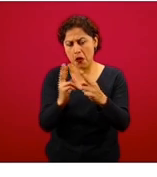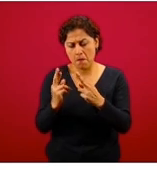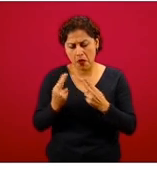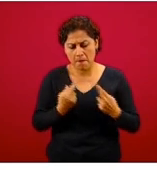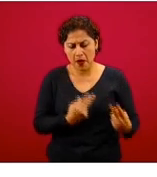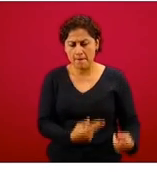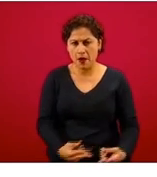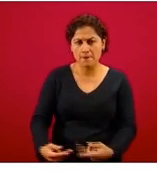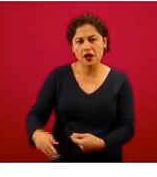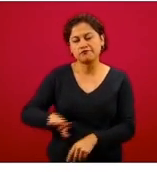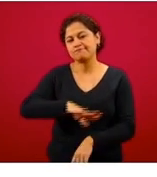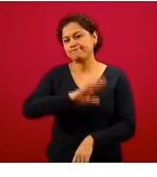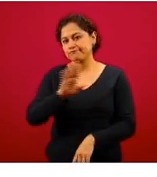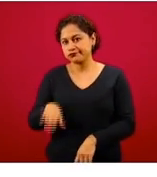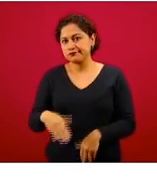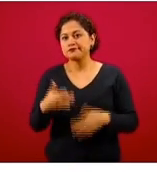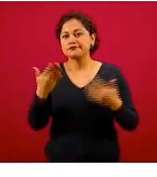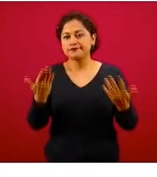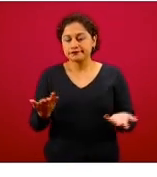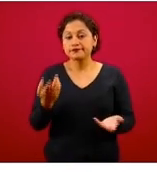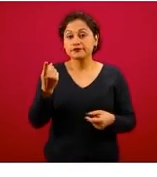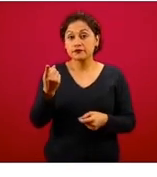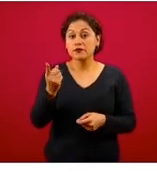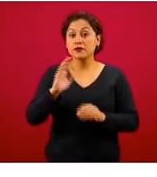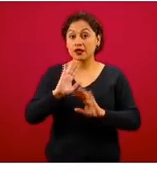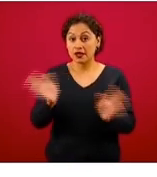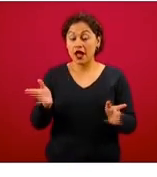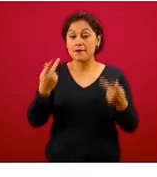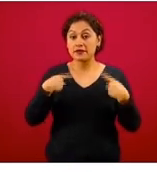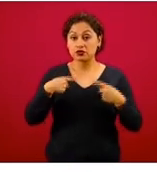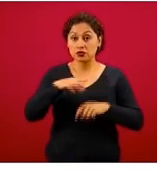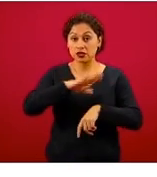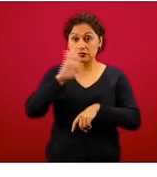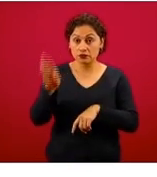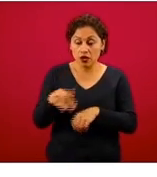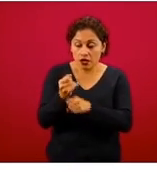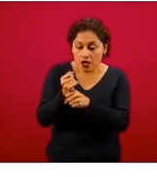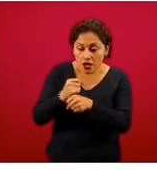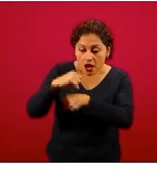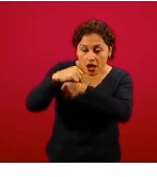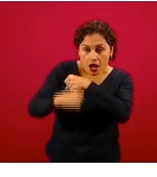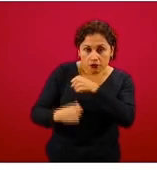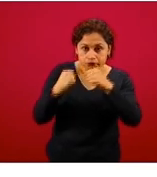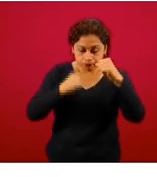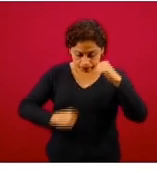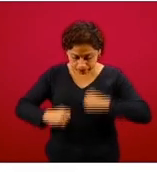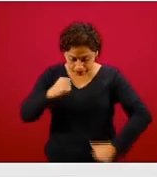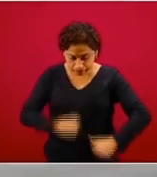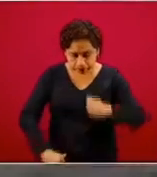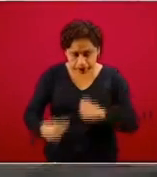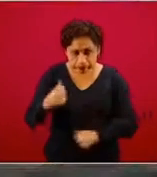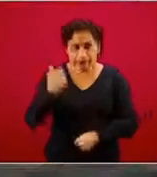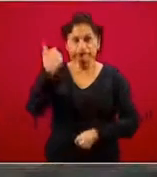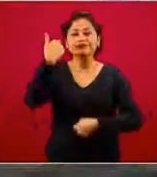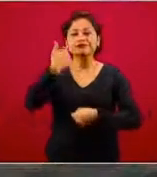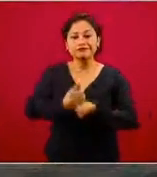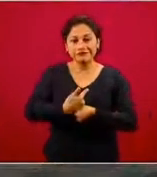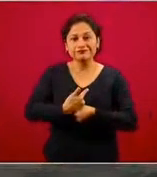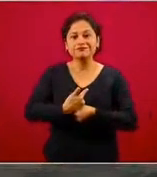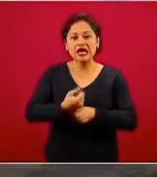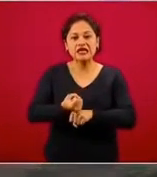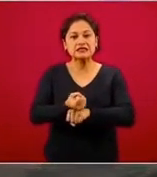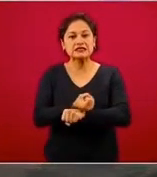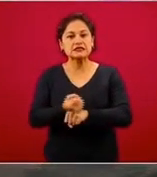que han encontrado heart en las failure, primeras kidney failure, autopsias. even Son brain de estos failure. pacientes donde están tapados los We've had vasos, a es number posible of